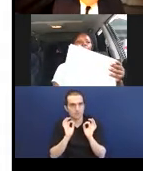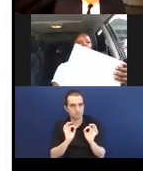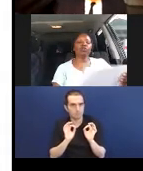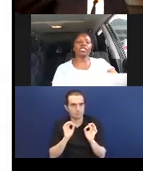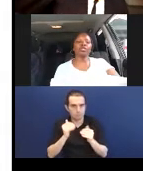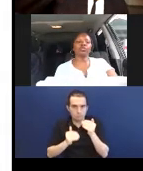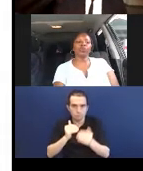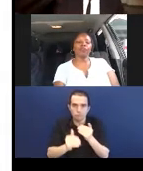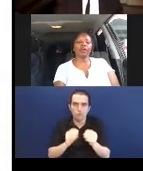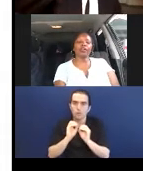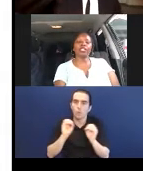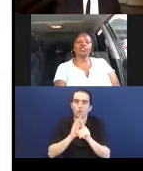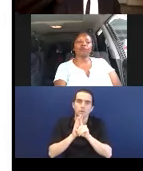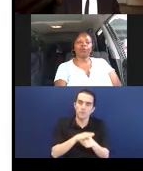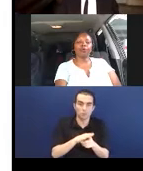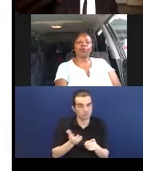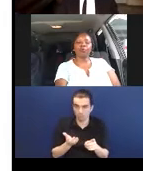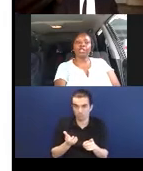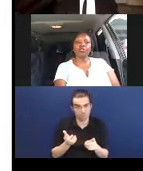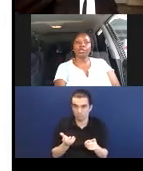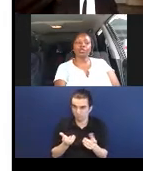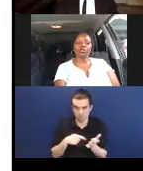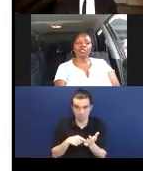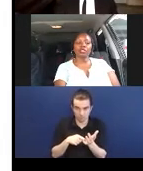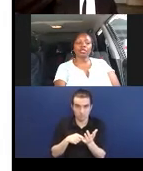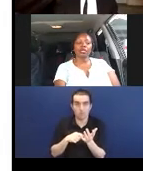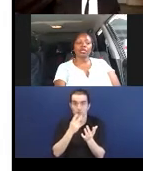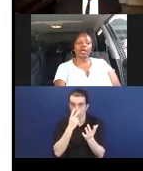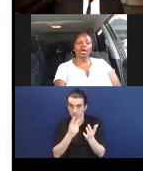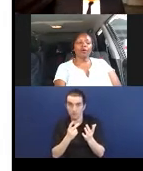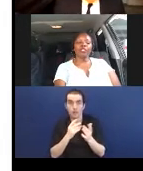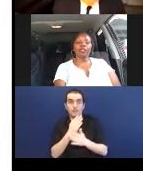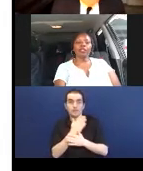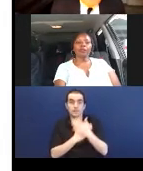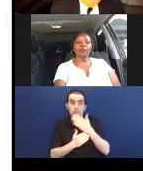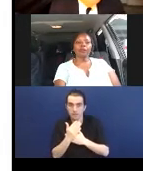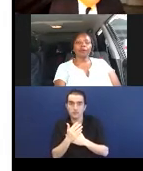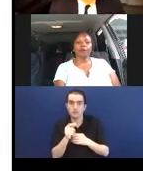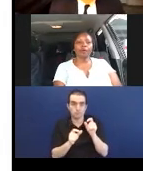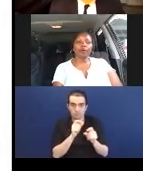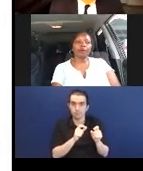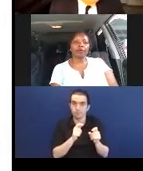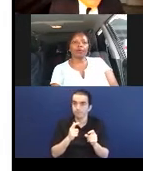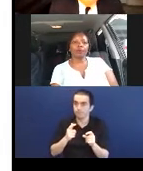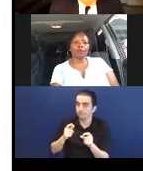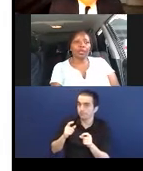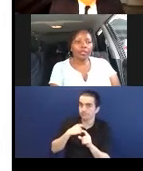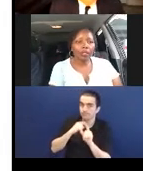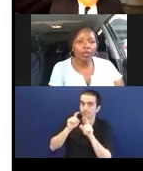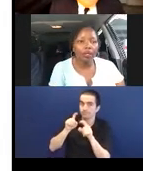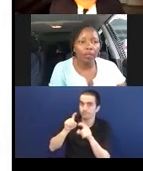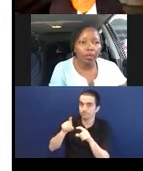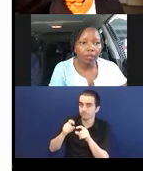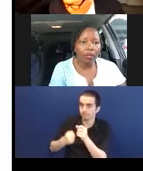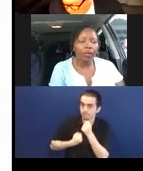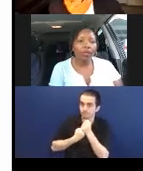I'll talk about Article 12 and rights of people with mental issues. You skipped one, I think. Okay.